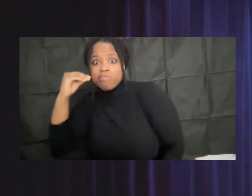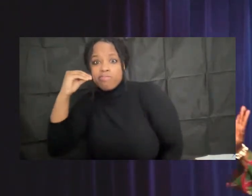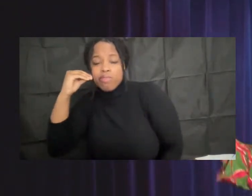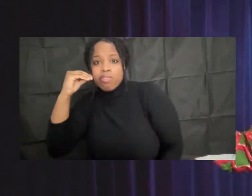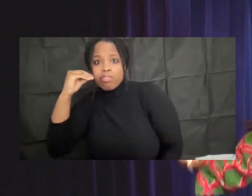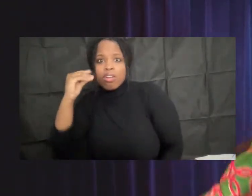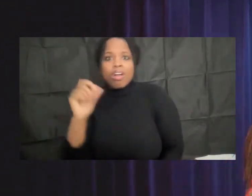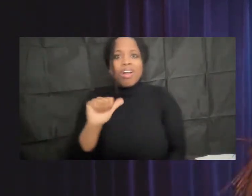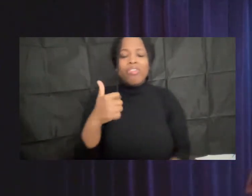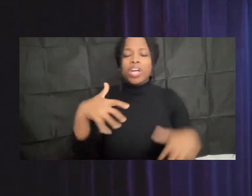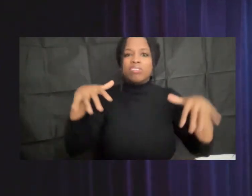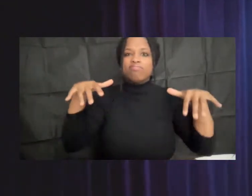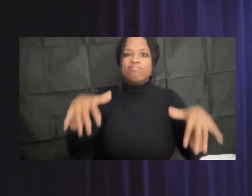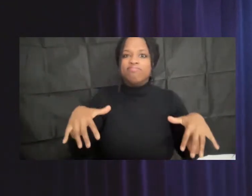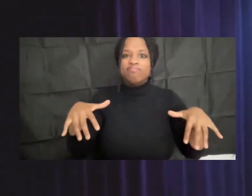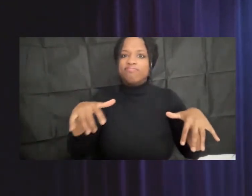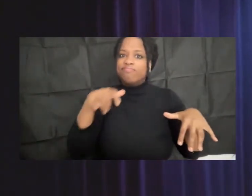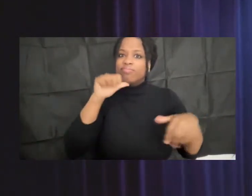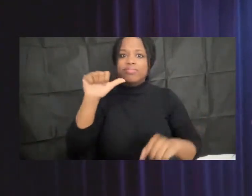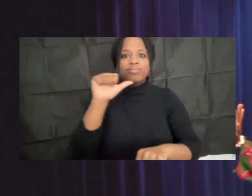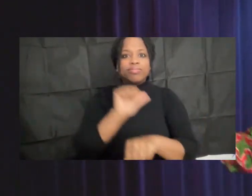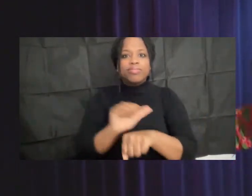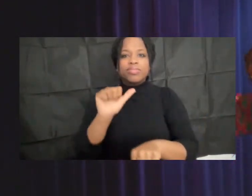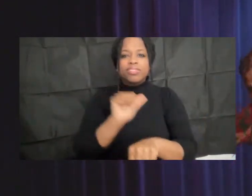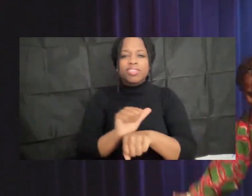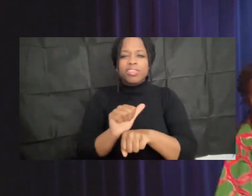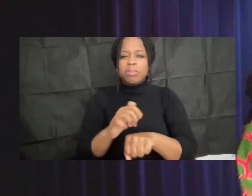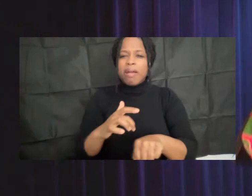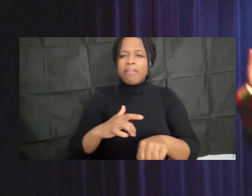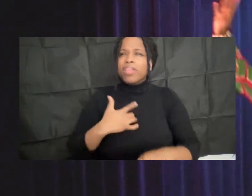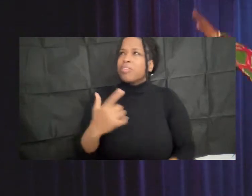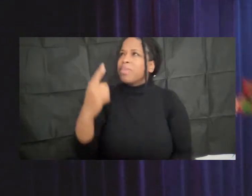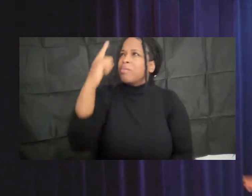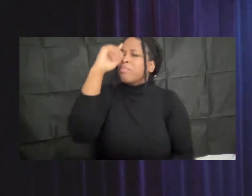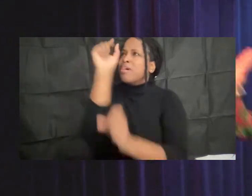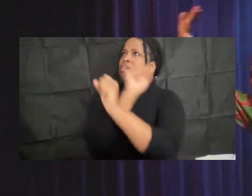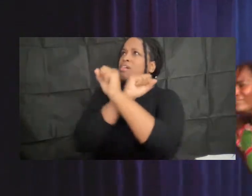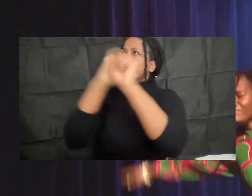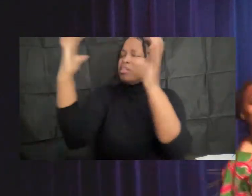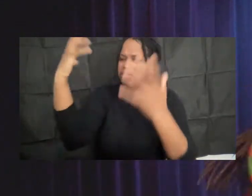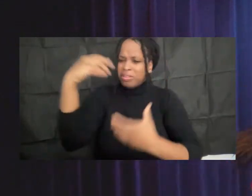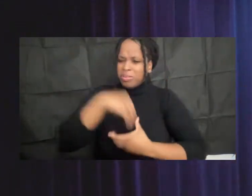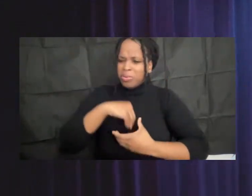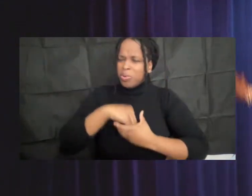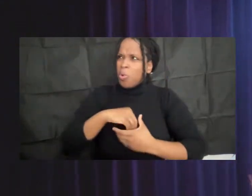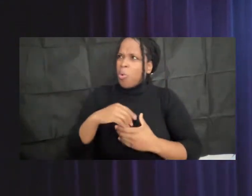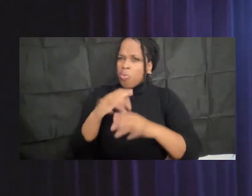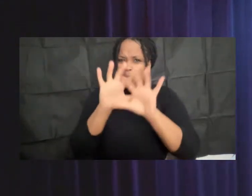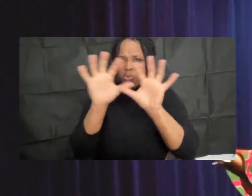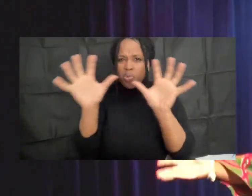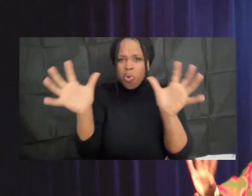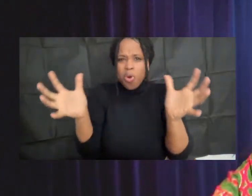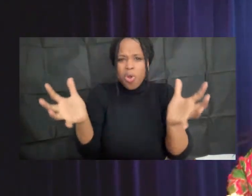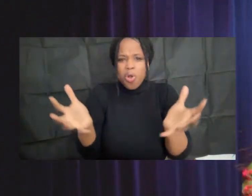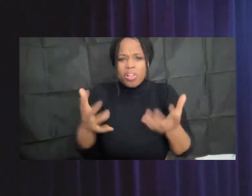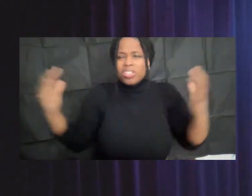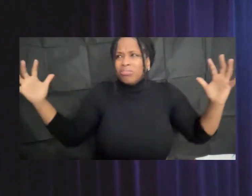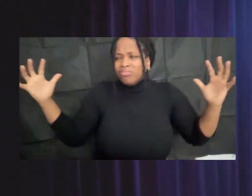if I'm clustered inside a bubble, seeing the world as I used to know it on the other side,